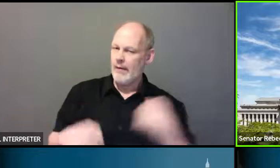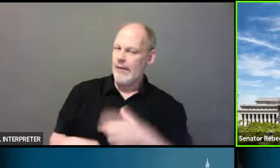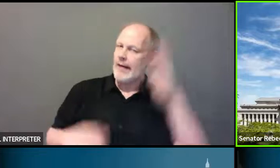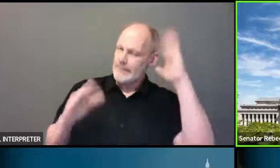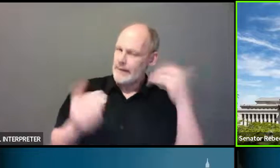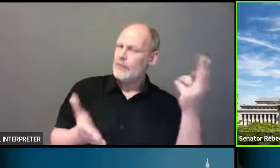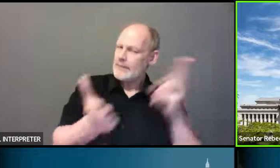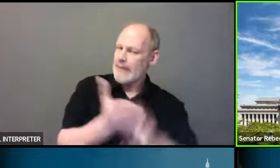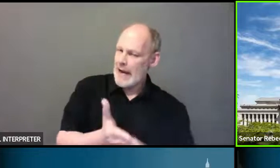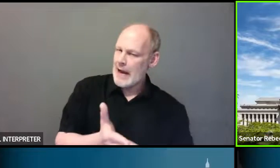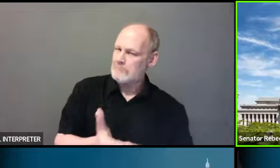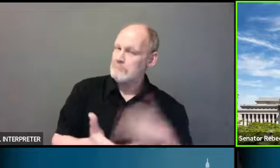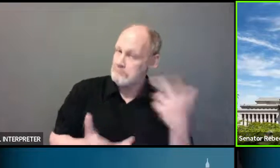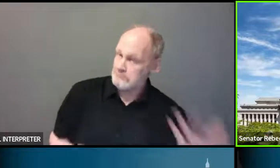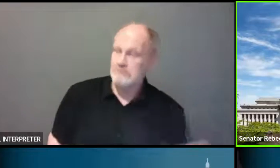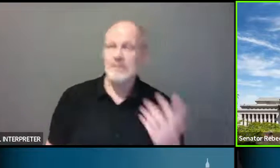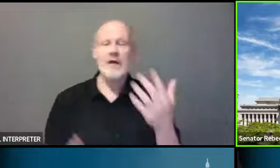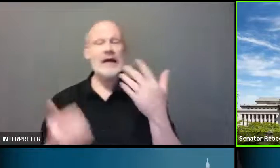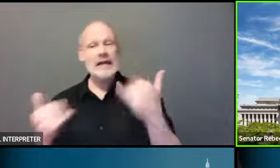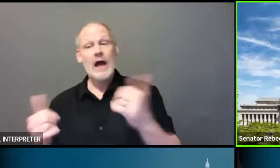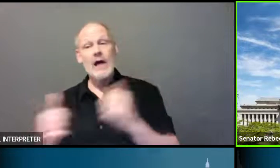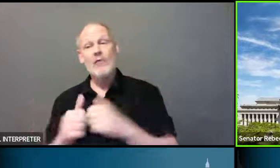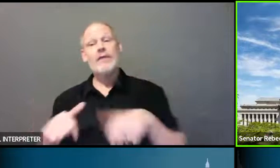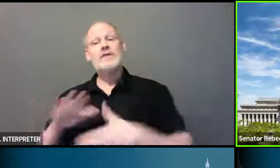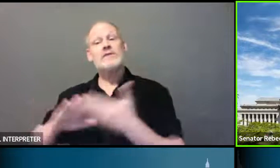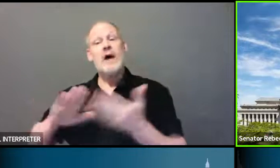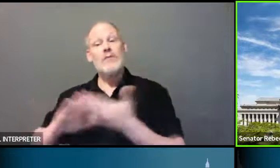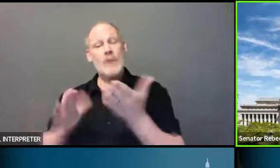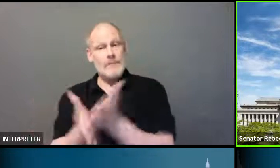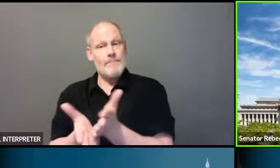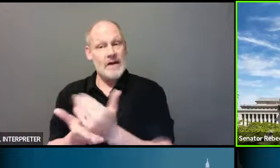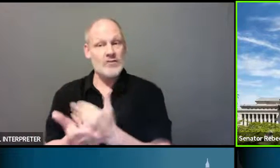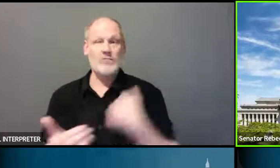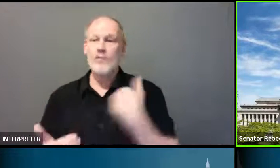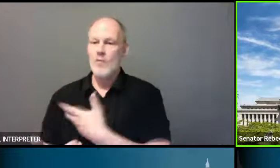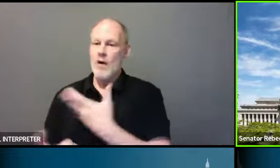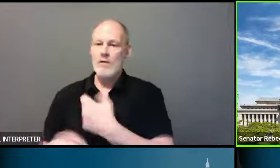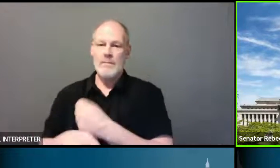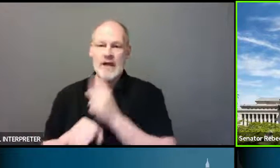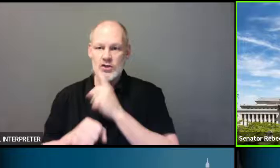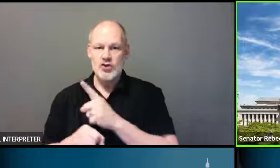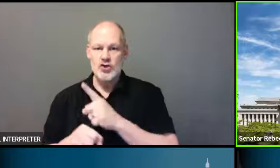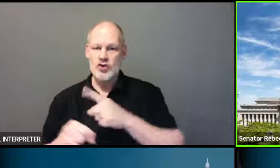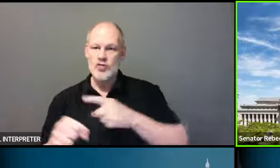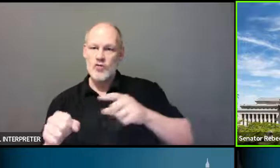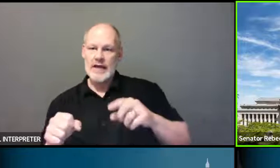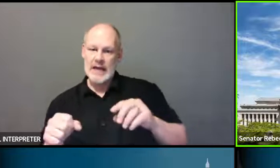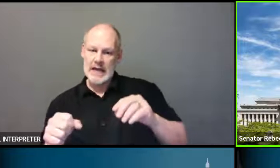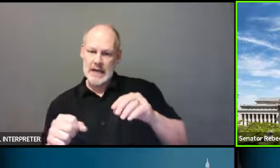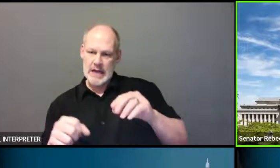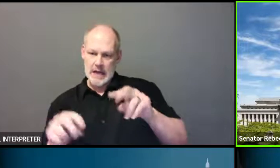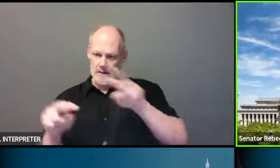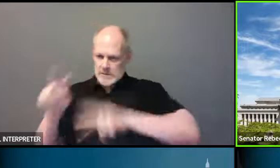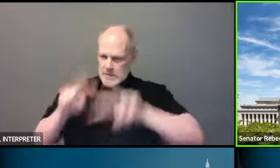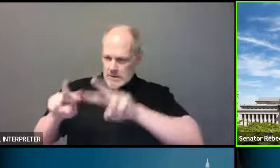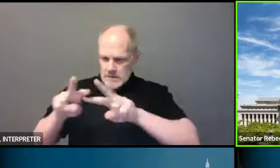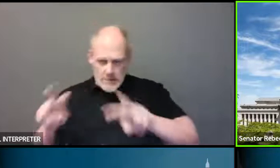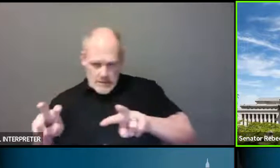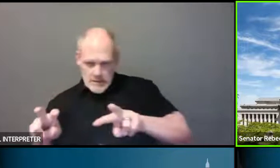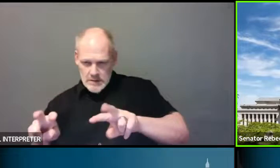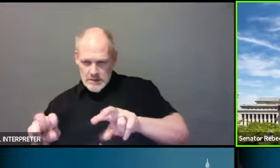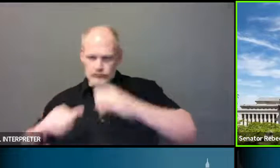this operating budget that we backfill and make sure that it stays strong and is accessible to